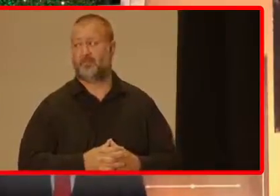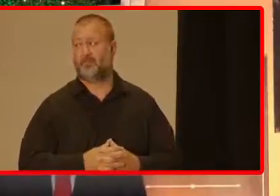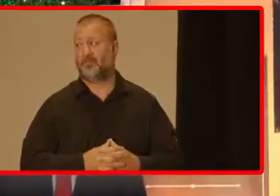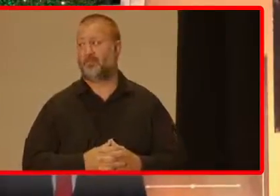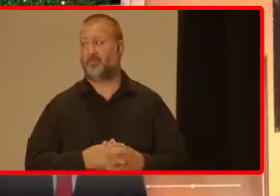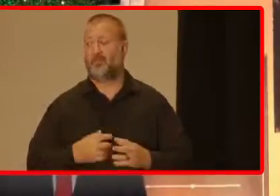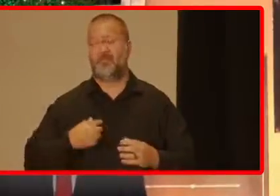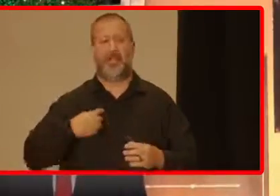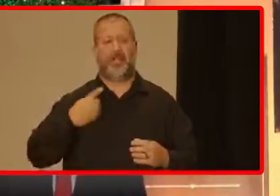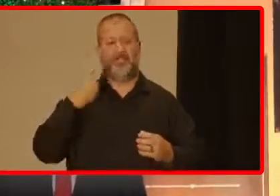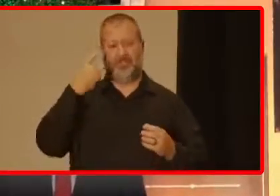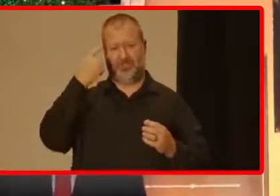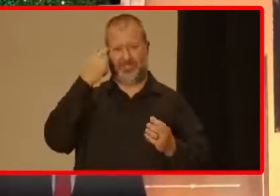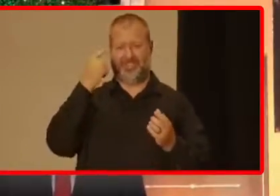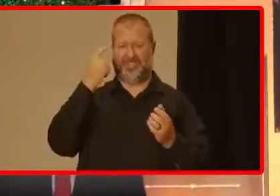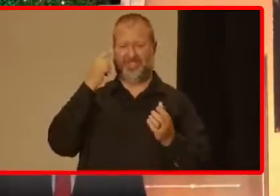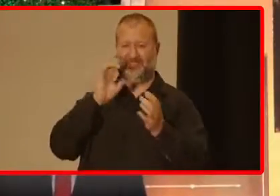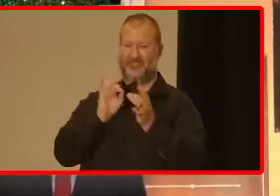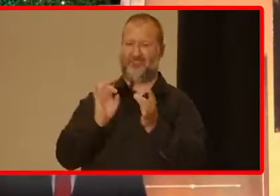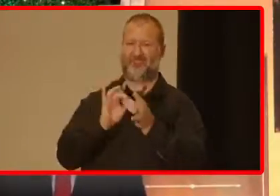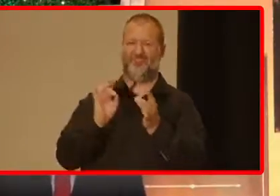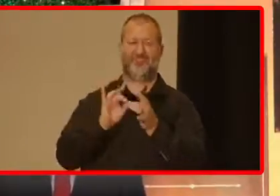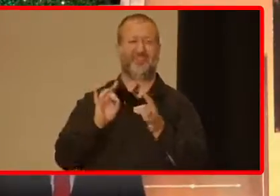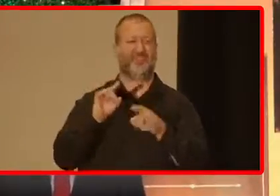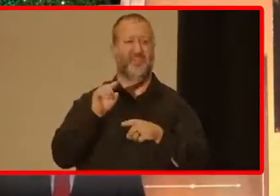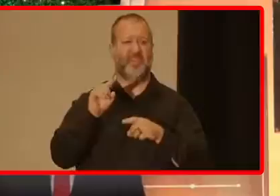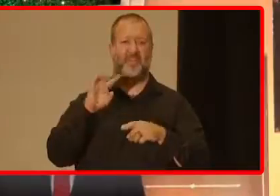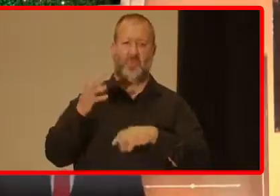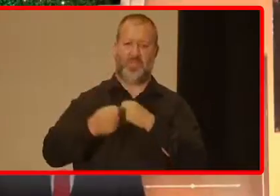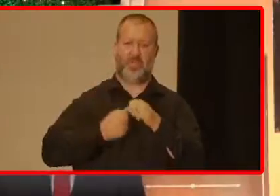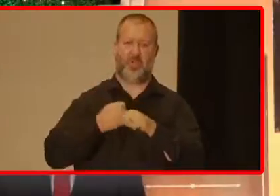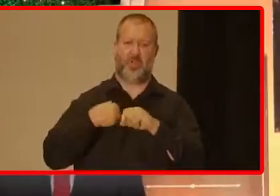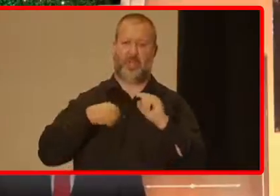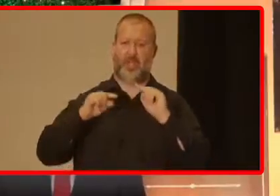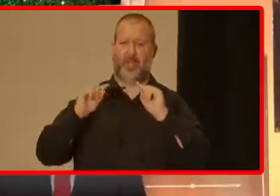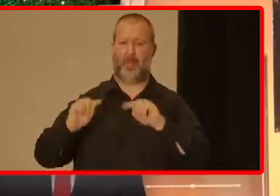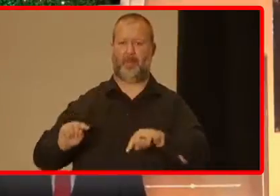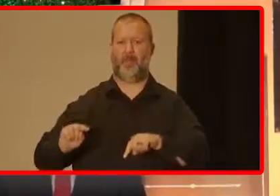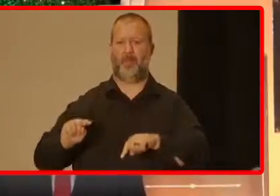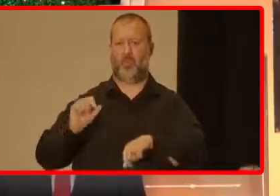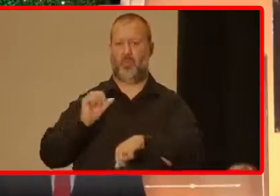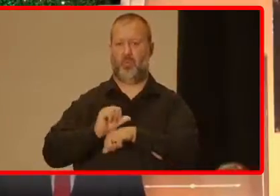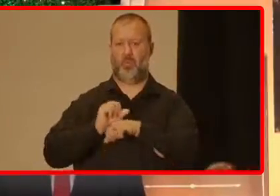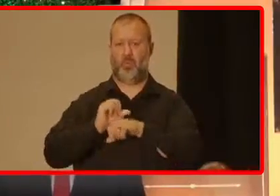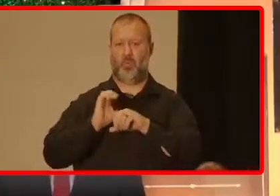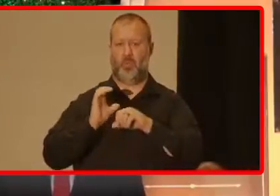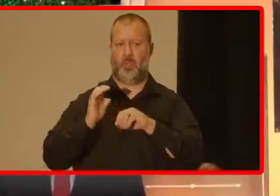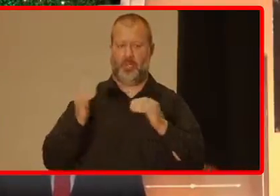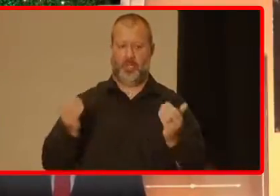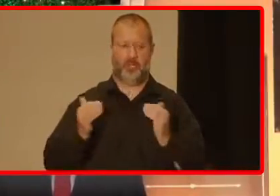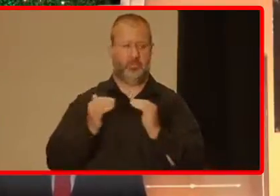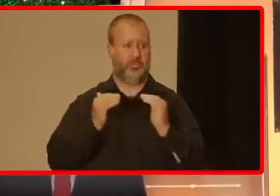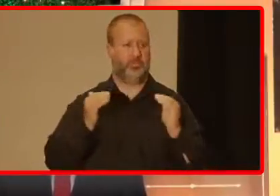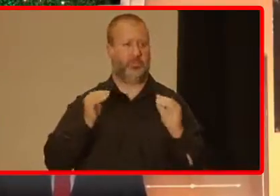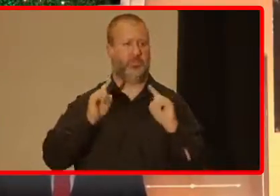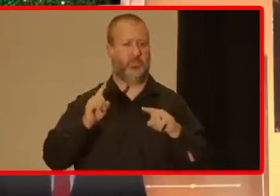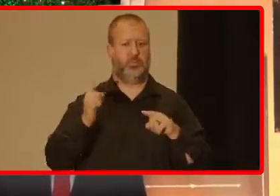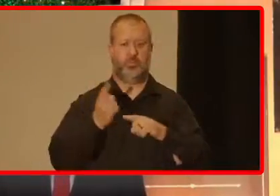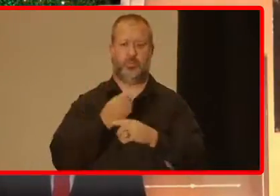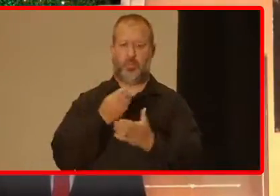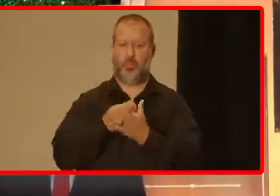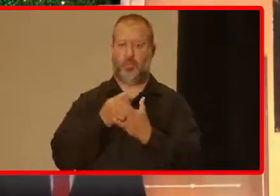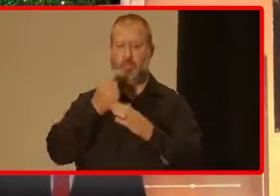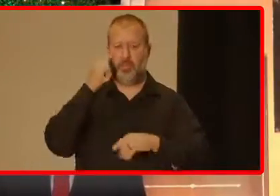So as I was saying, you know, this is the fourth year I've been able to, working with my colleagues to obtain the appropriation for